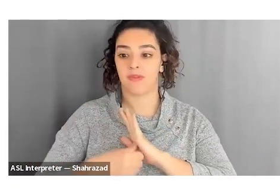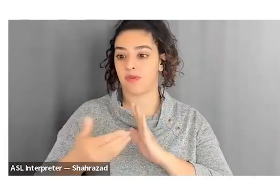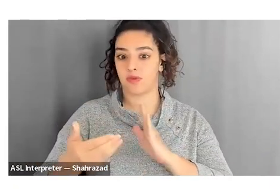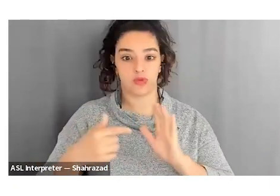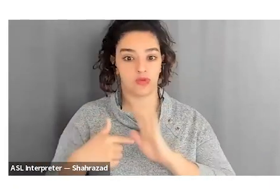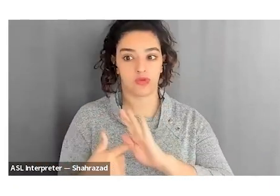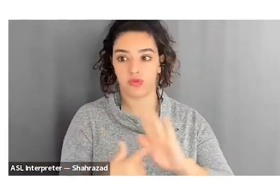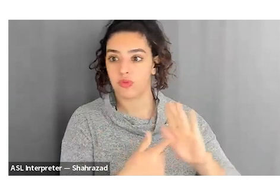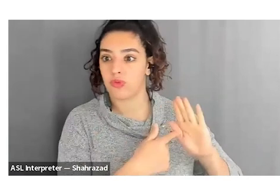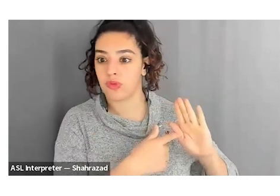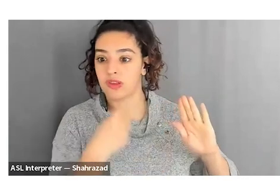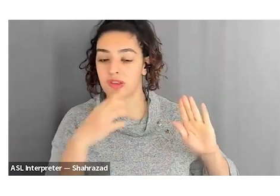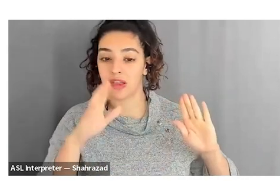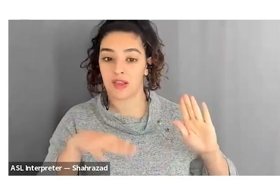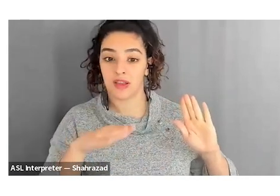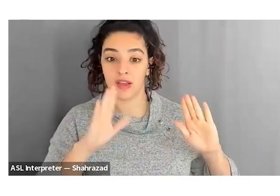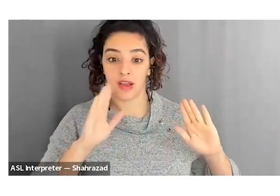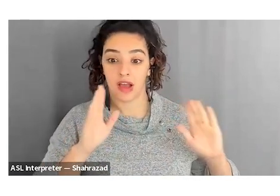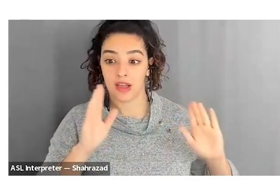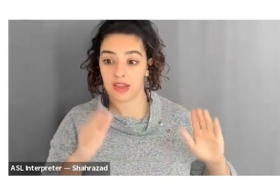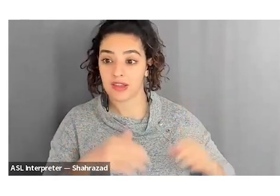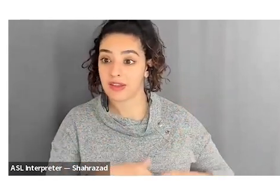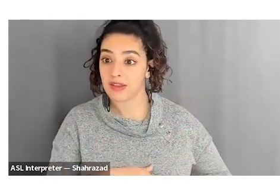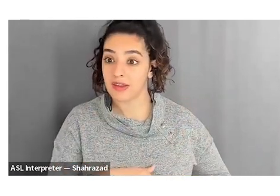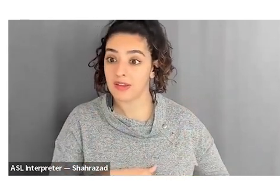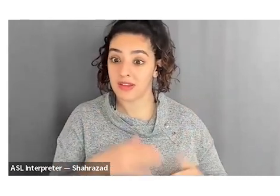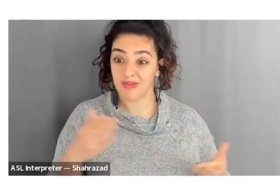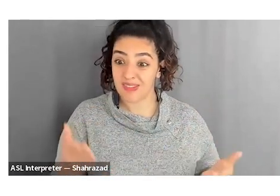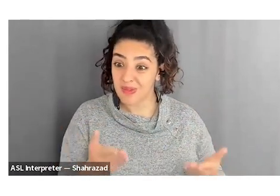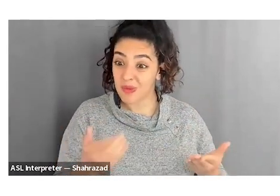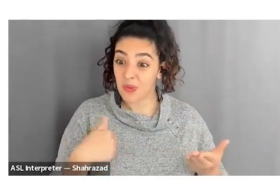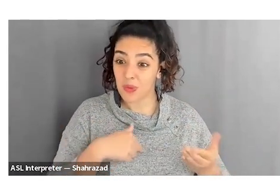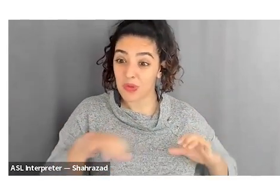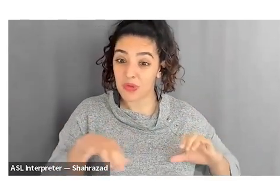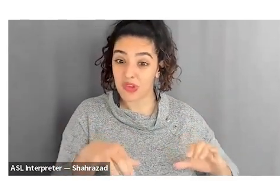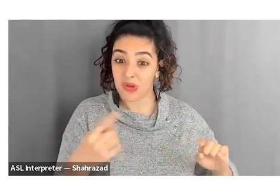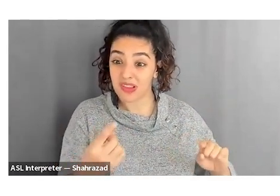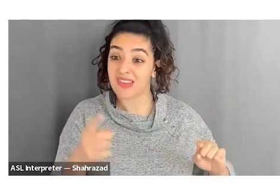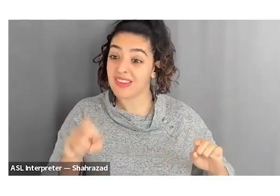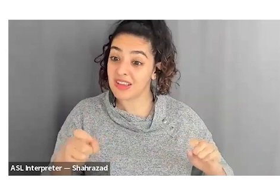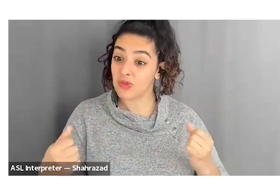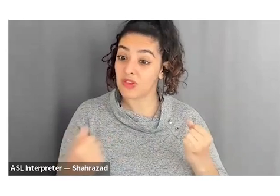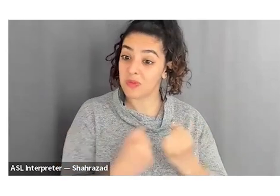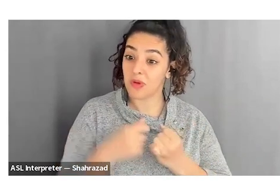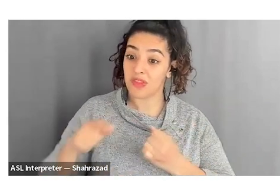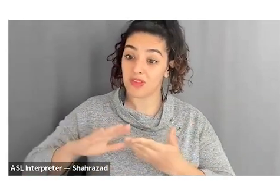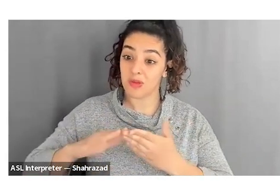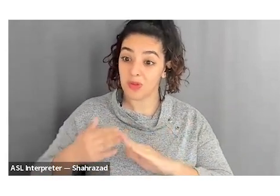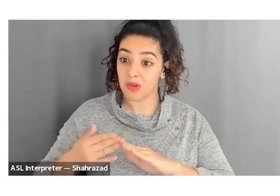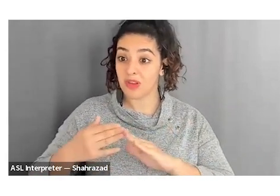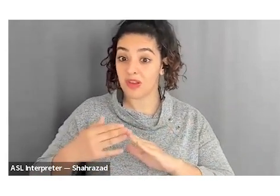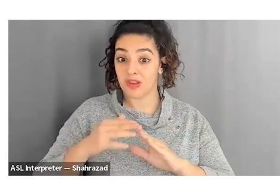we need to pay much higher than what we're doing, because we need to support Black communities, not just